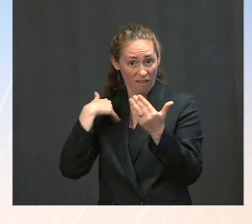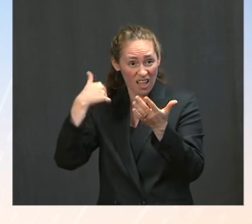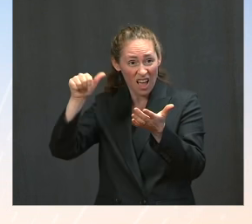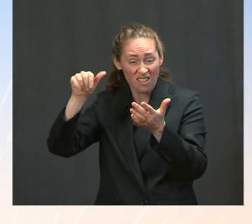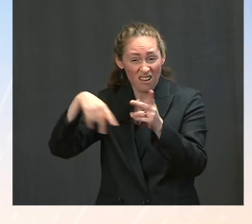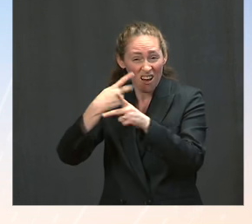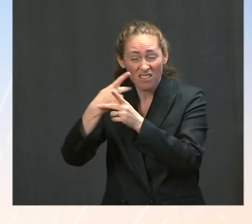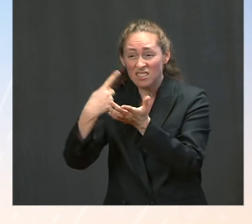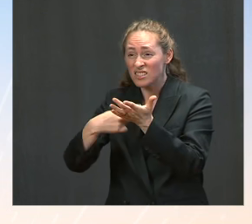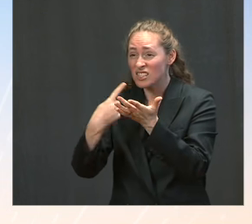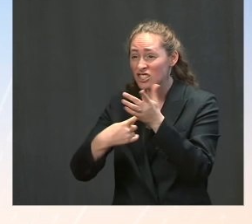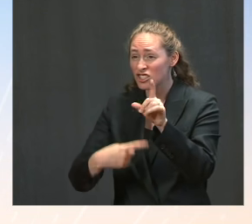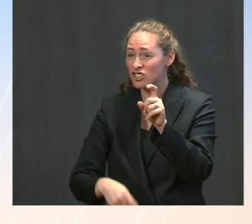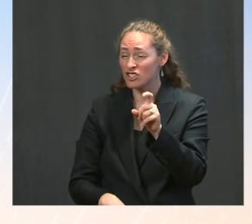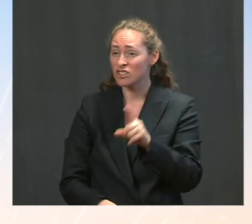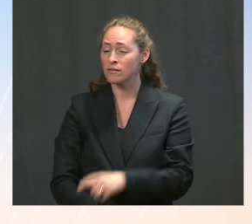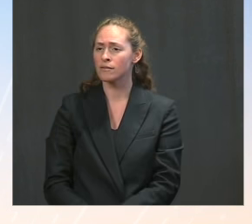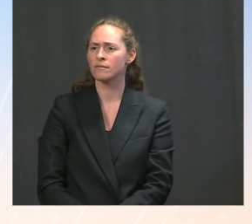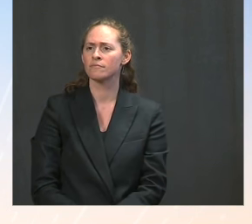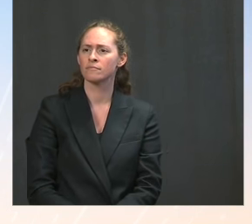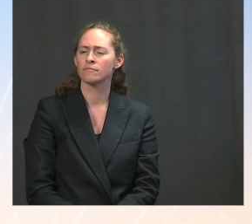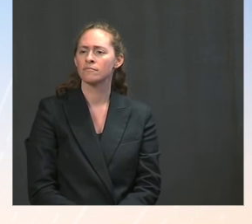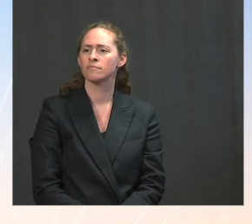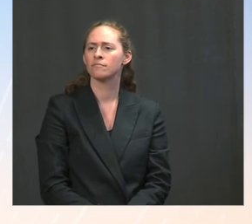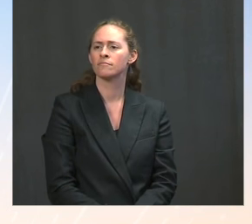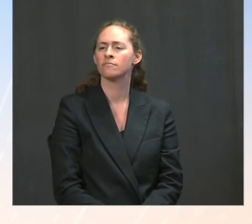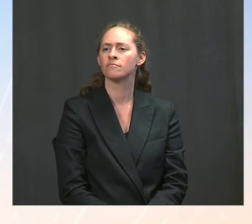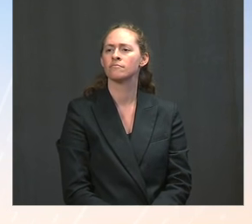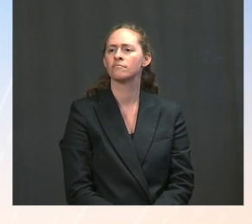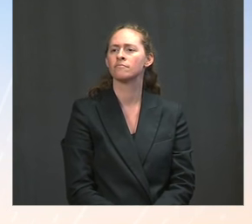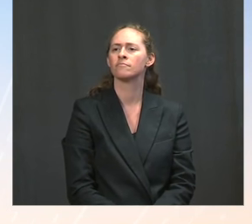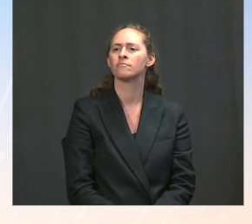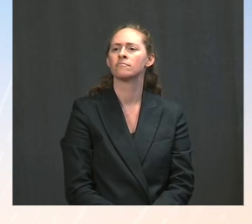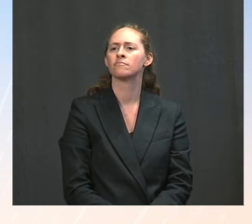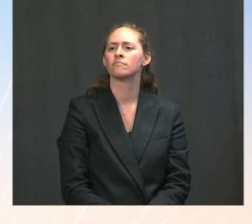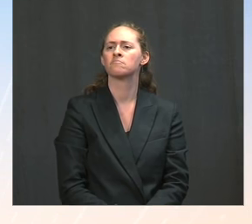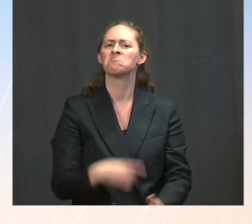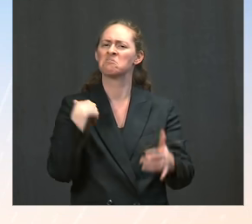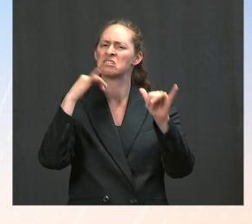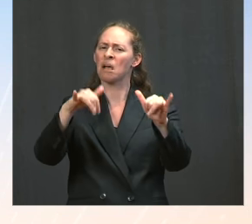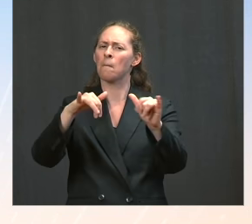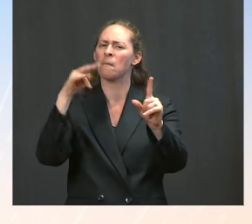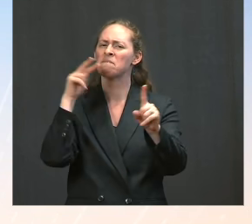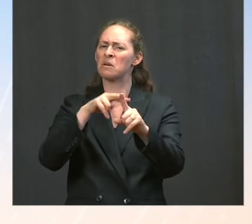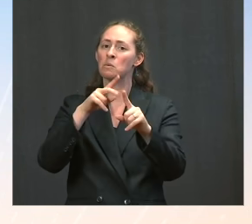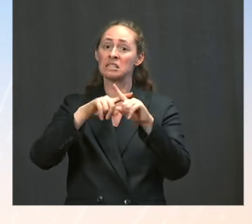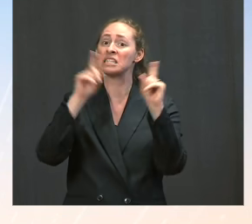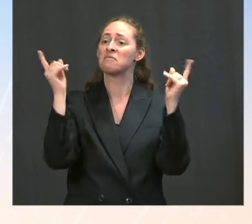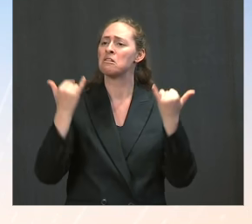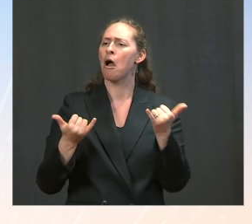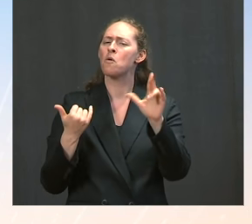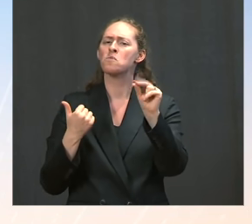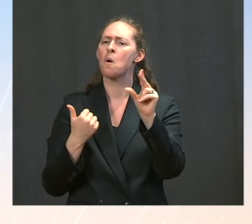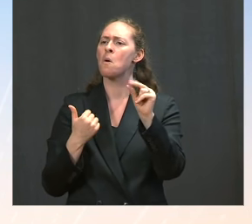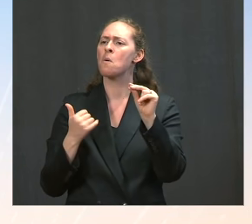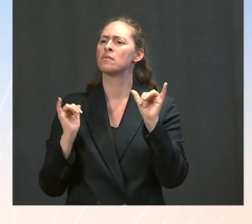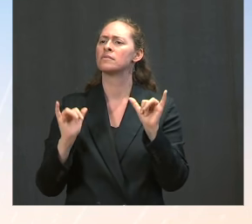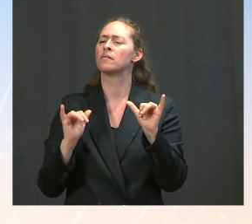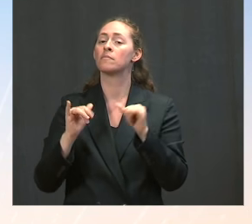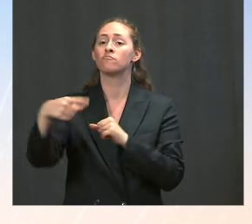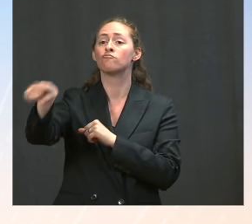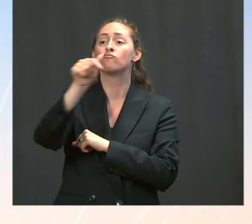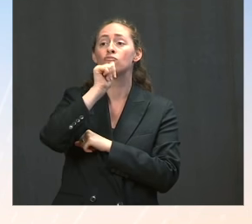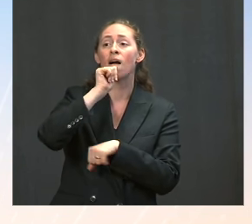changed, nor do I anticipate it would on guidance coming from the federal government. It is also entirely appropriate for private sector entities